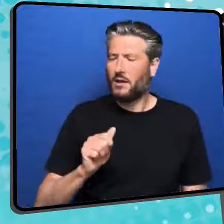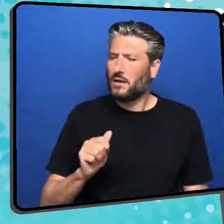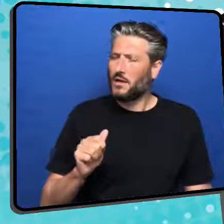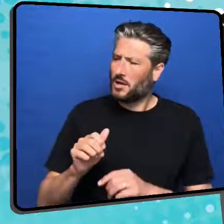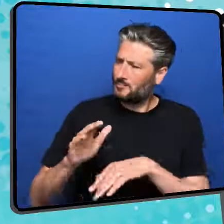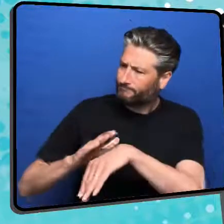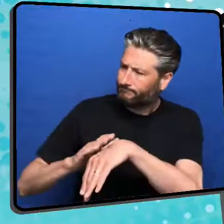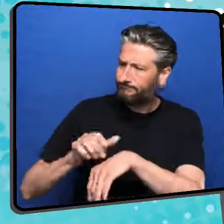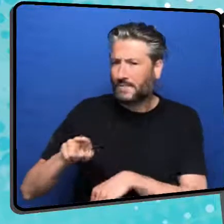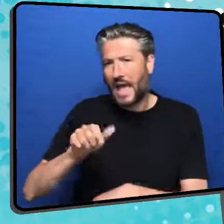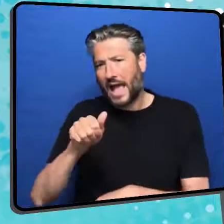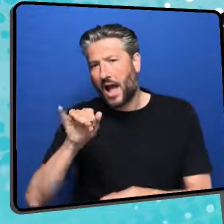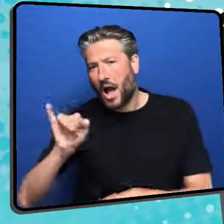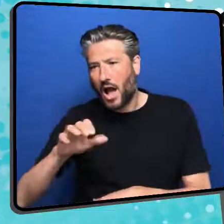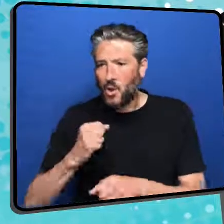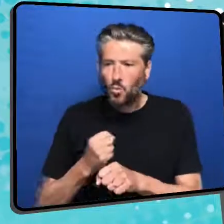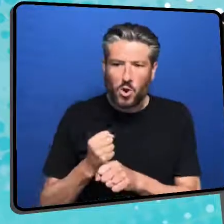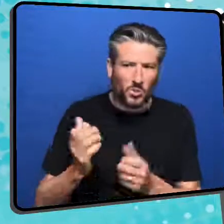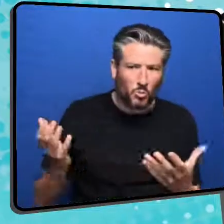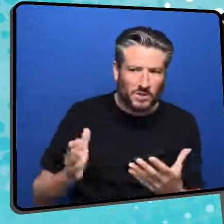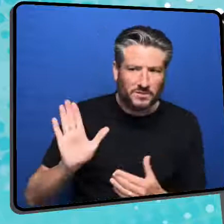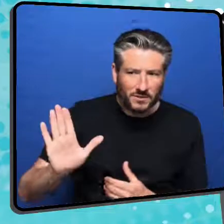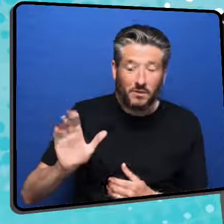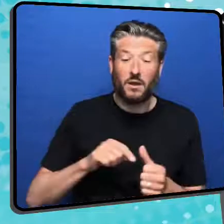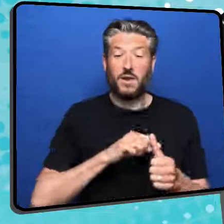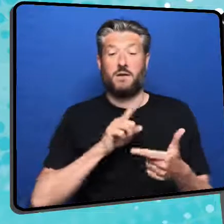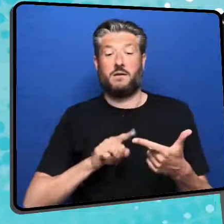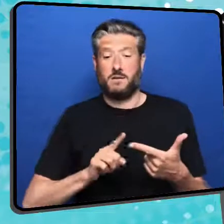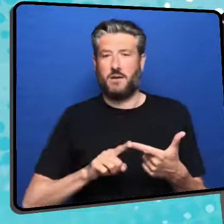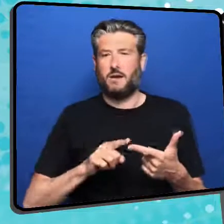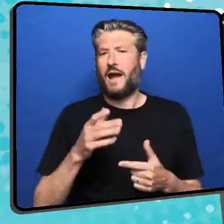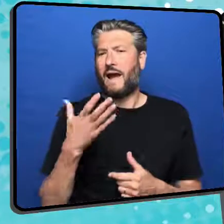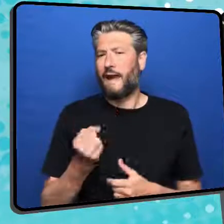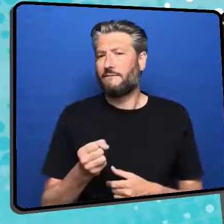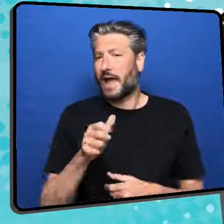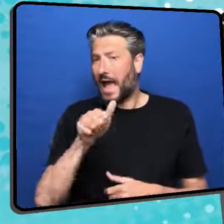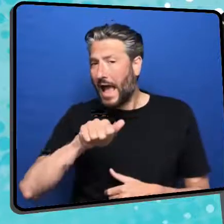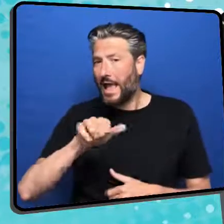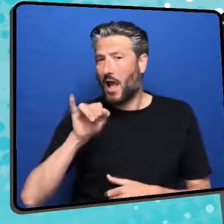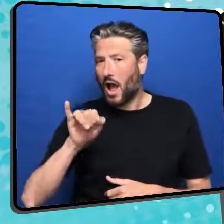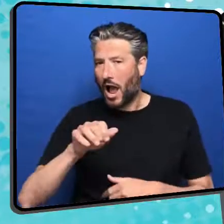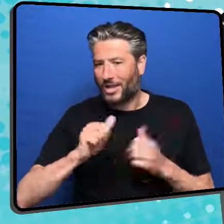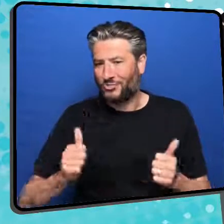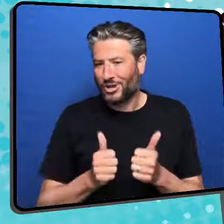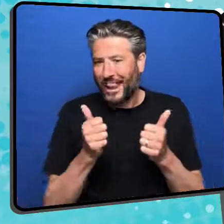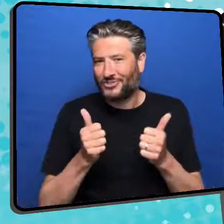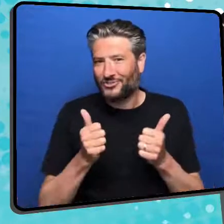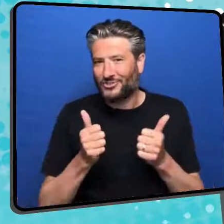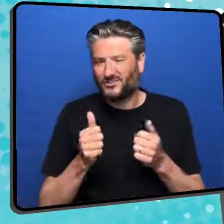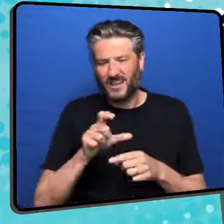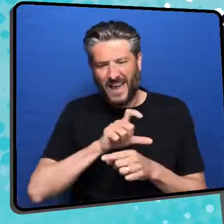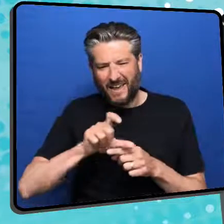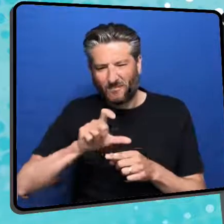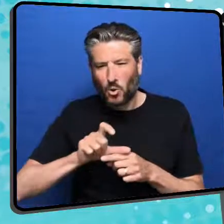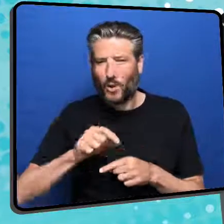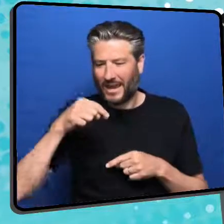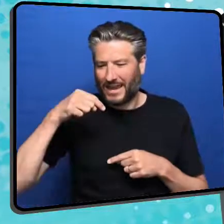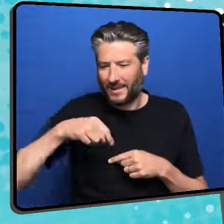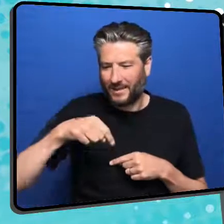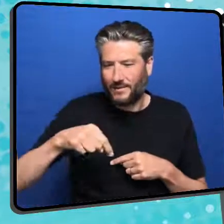week. And as always, all the information is available on our website, abitofai.show.